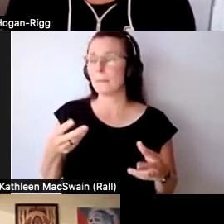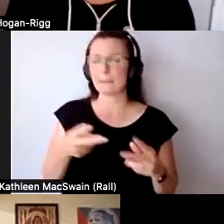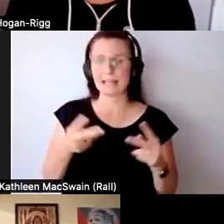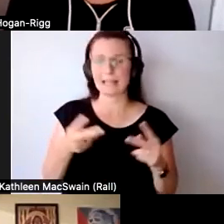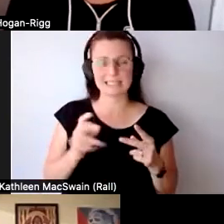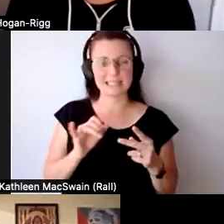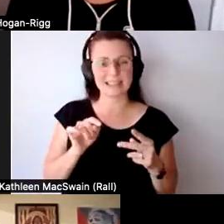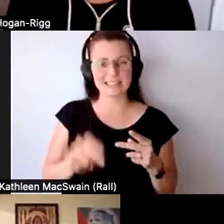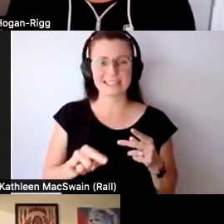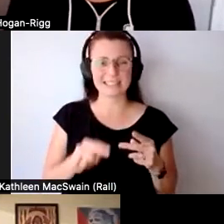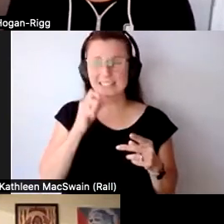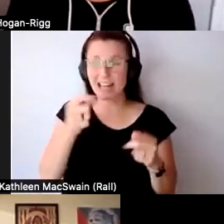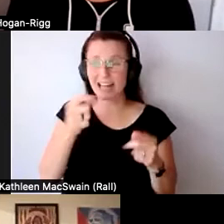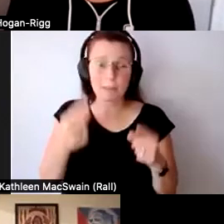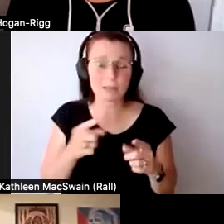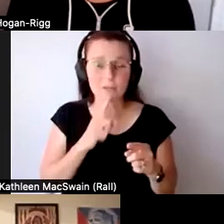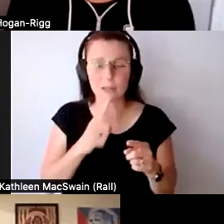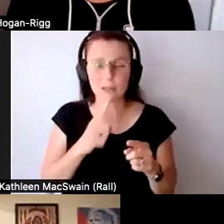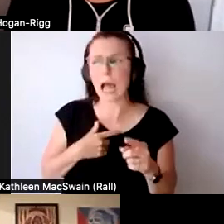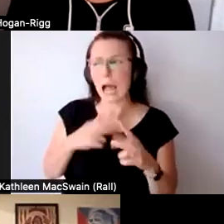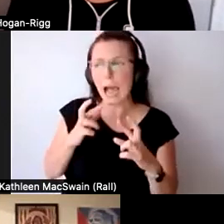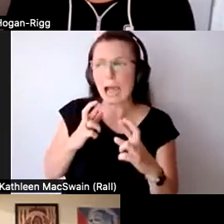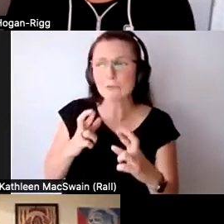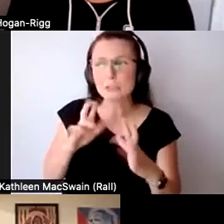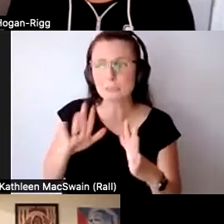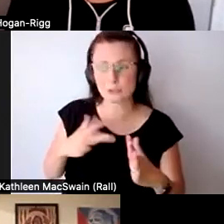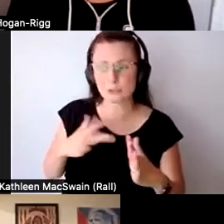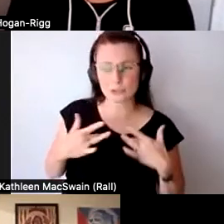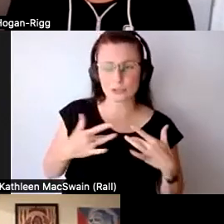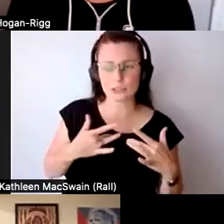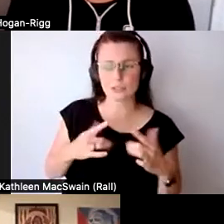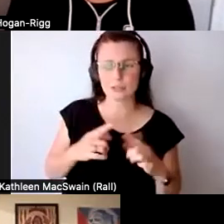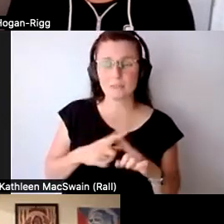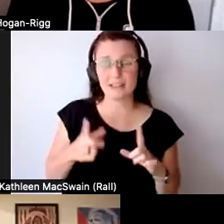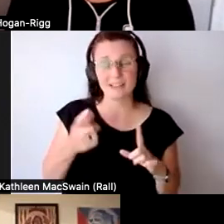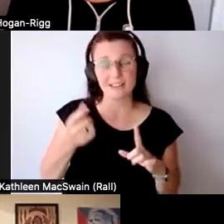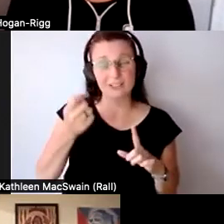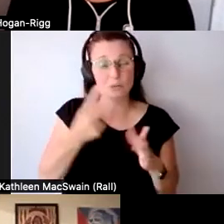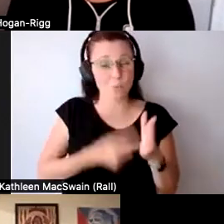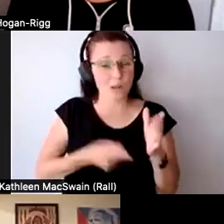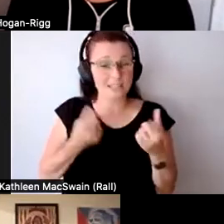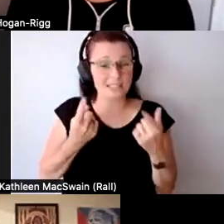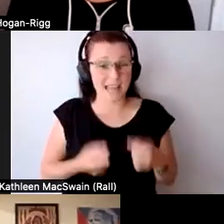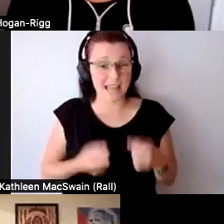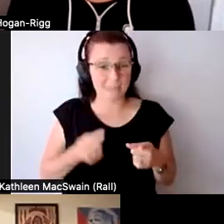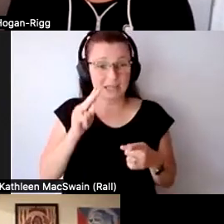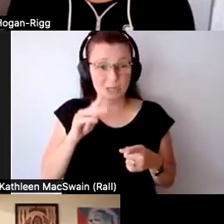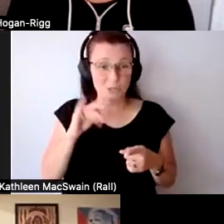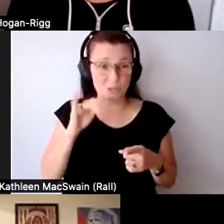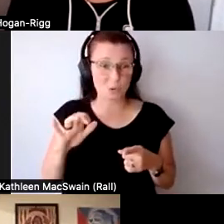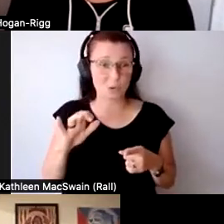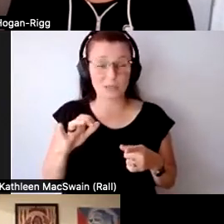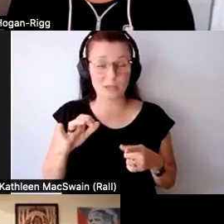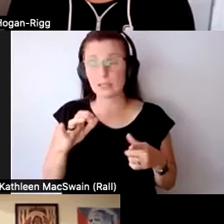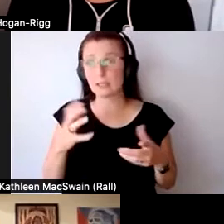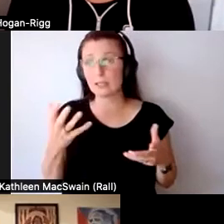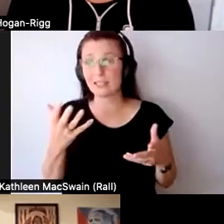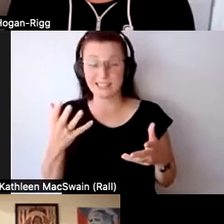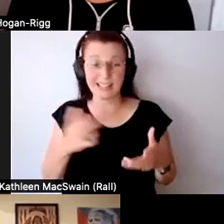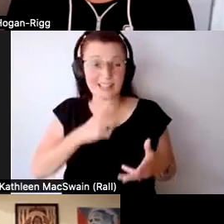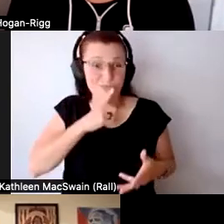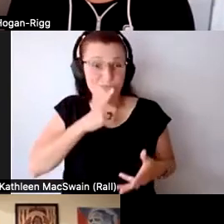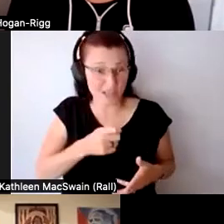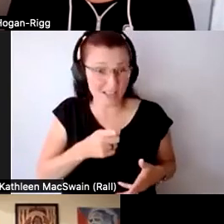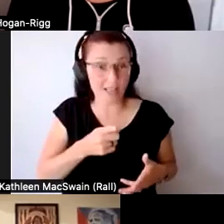clear that I respect your concerns. It's just not the reality. What we're seeing is what I told the communities